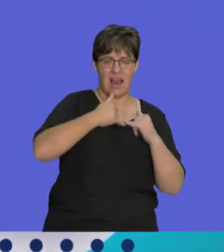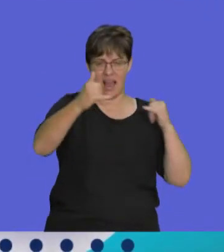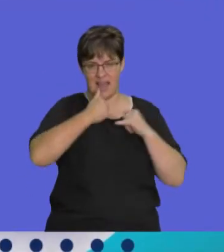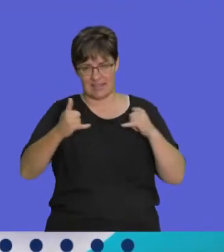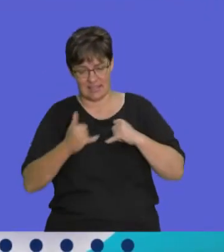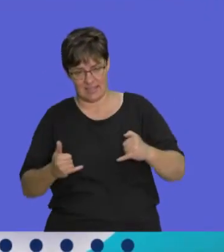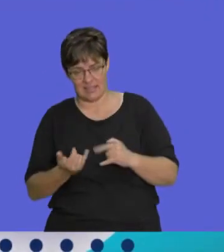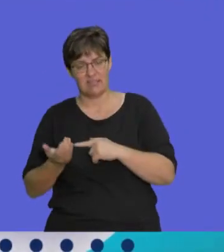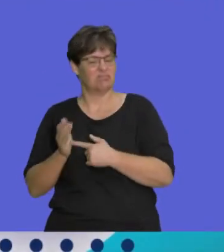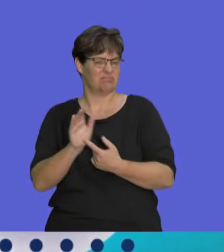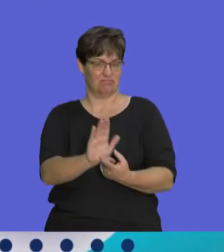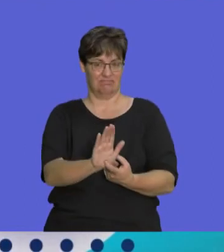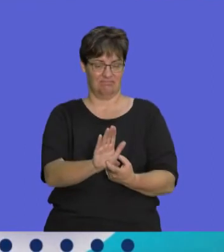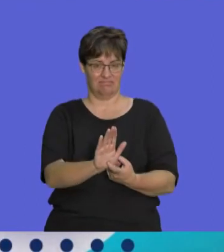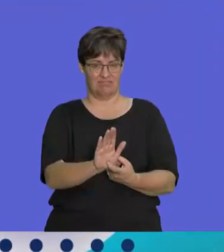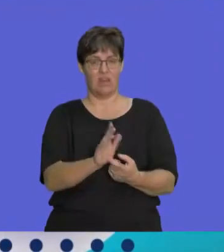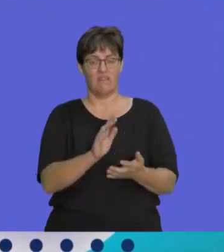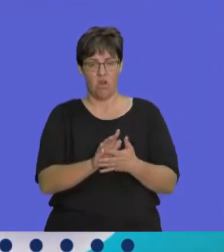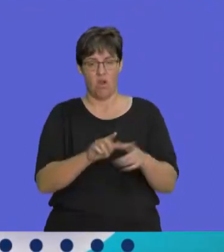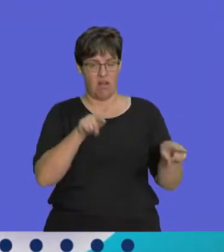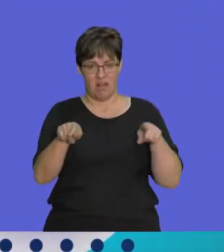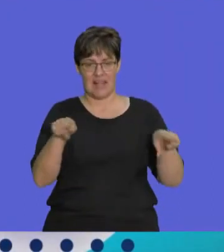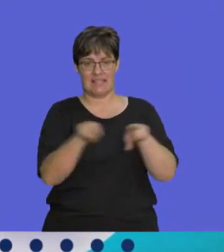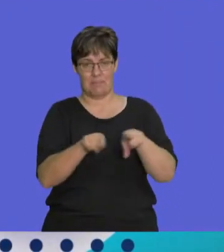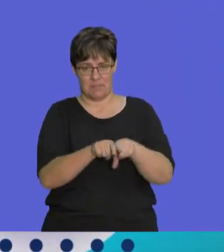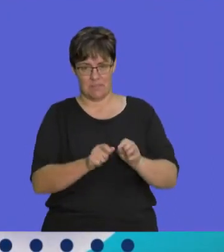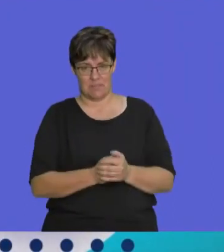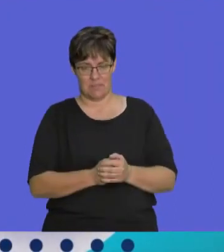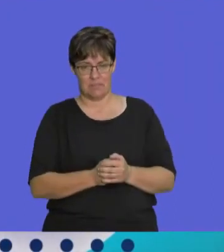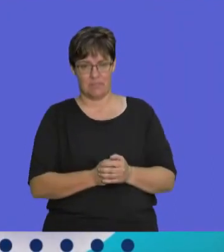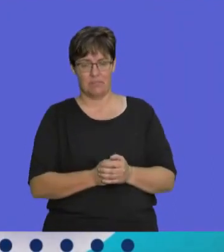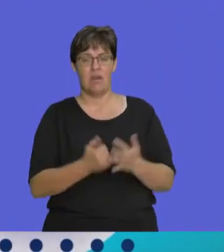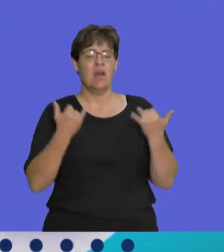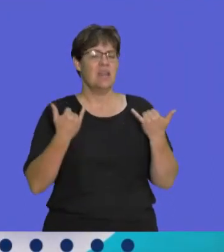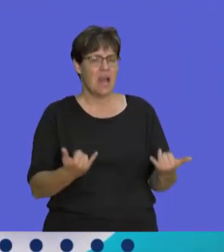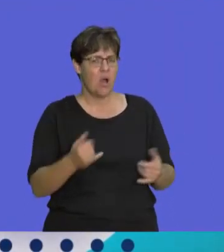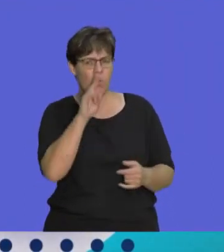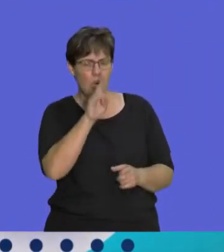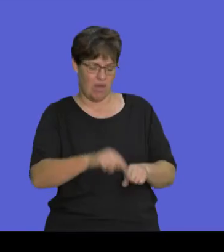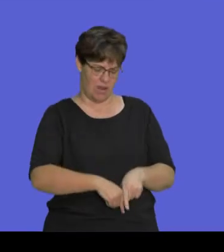like charges. Now let's look at a case where they are opposite or unlike, right?